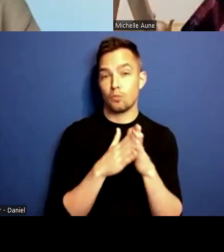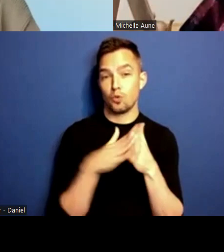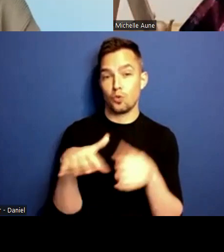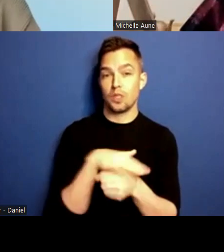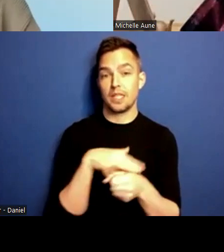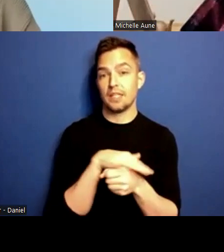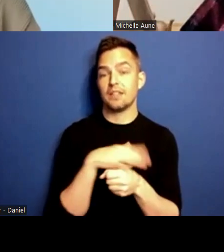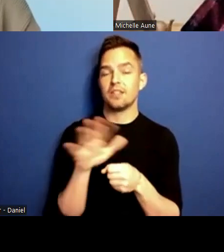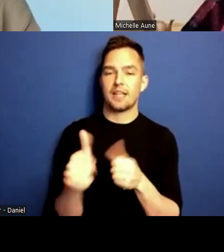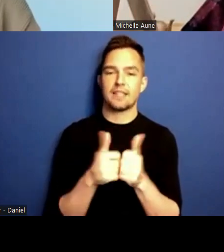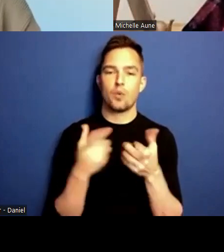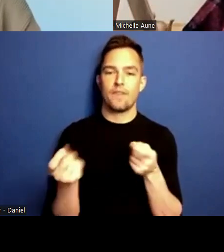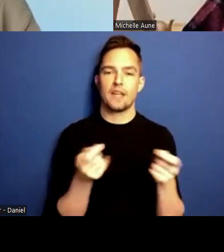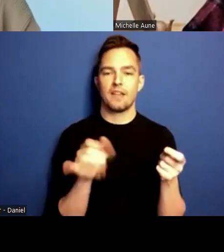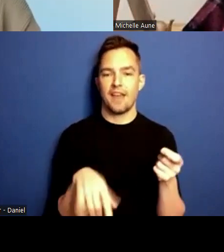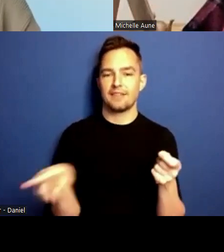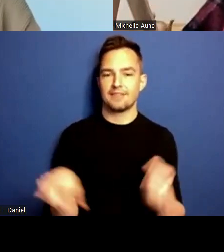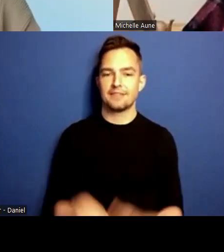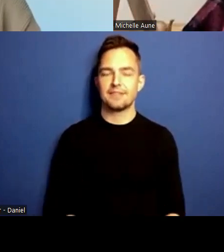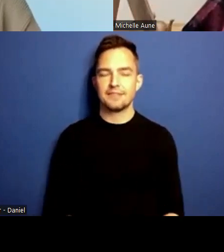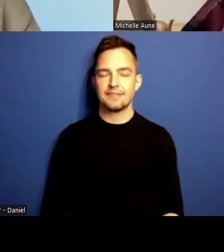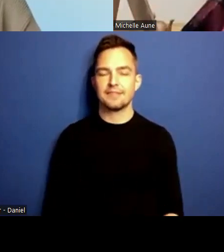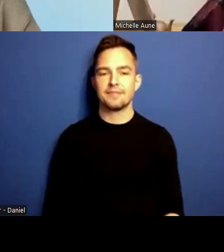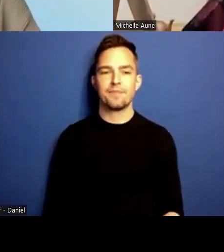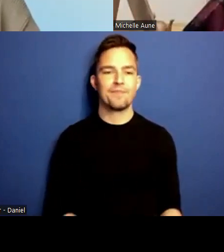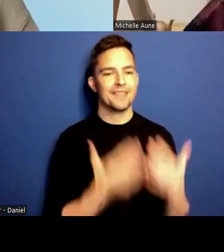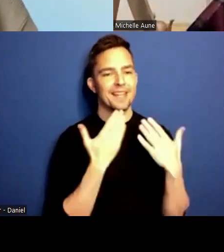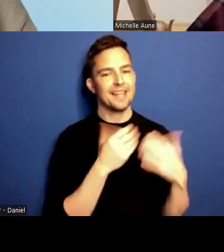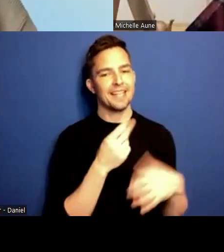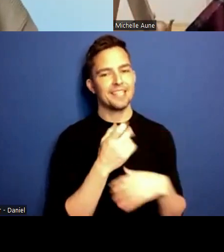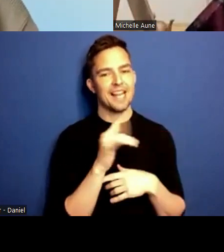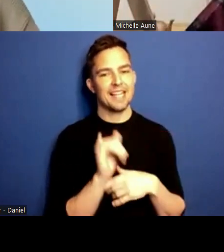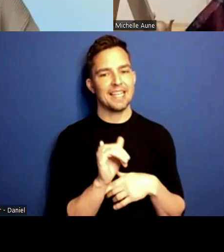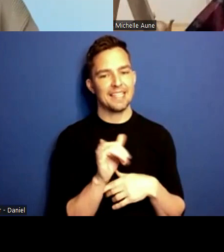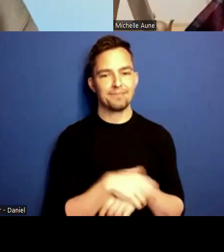that's how we've done it. Thanks, Shelley.